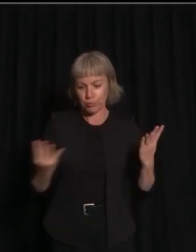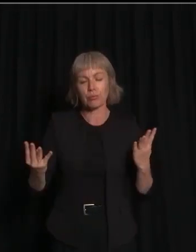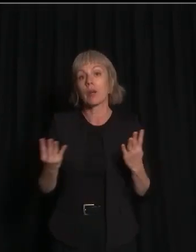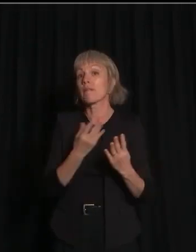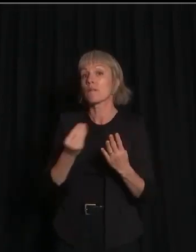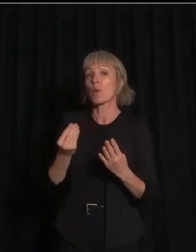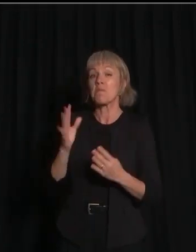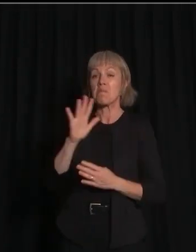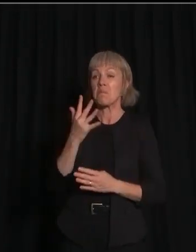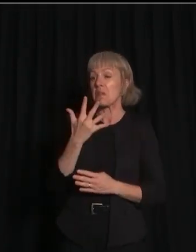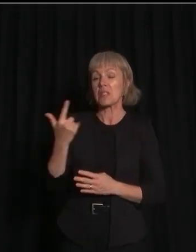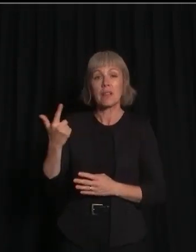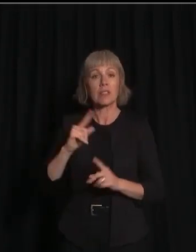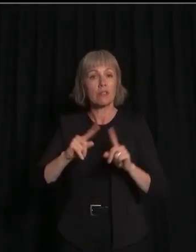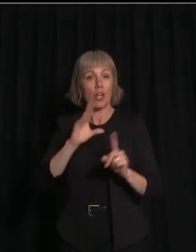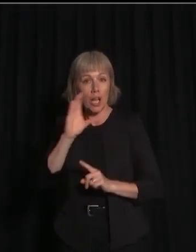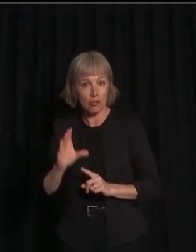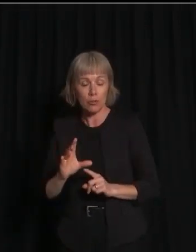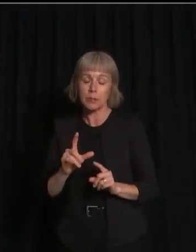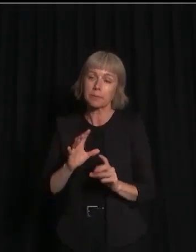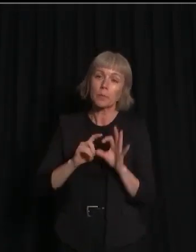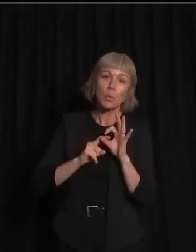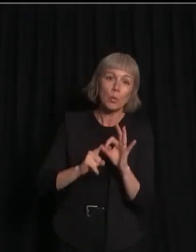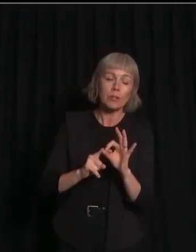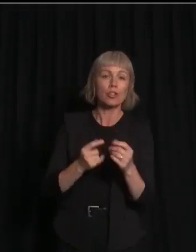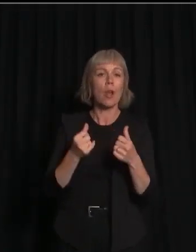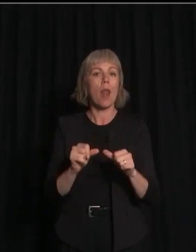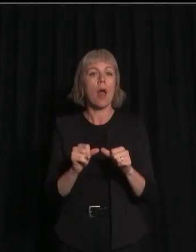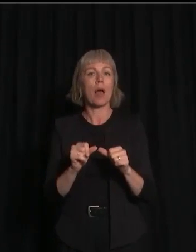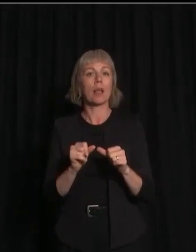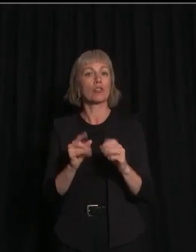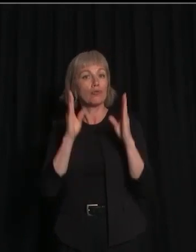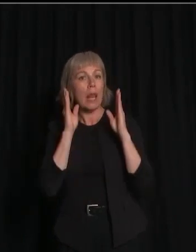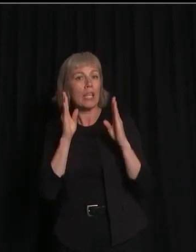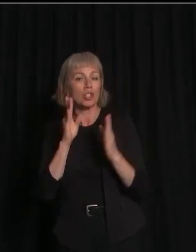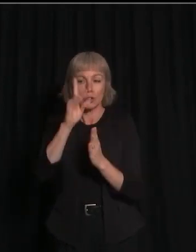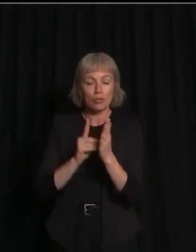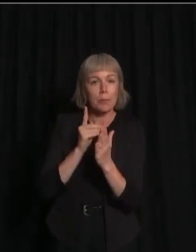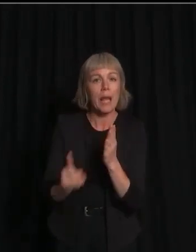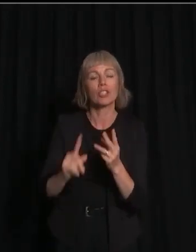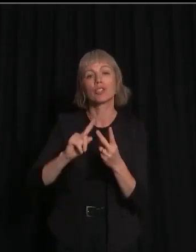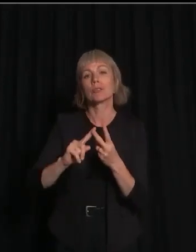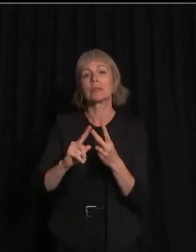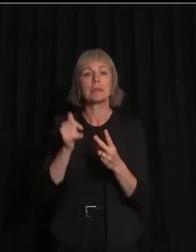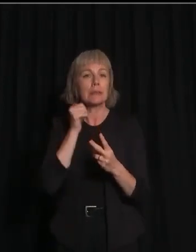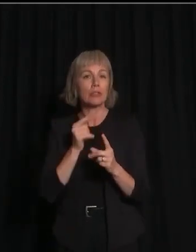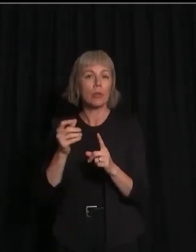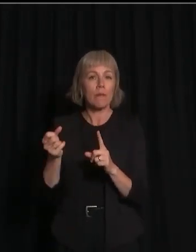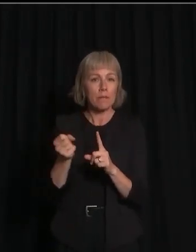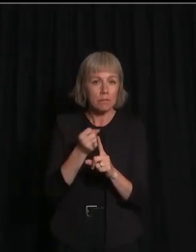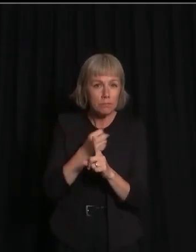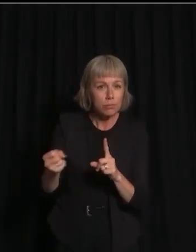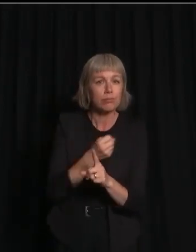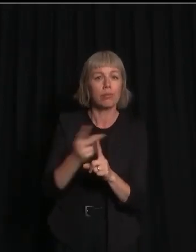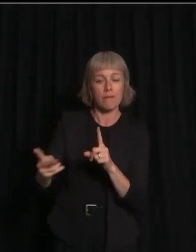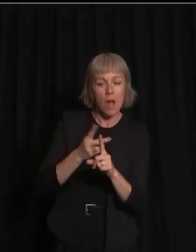countries, and asked them questions about religious discrimination, sexual violence, physical violence and